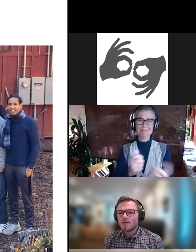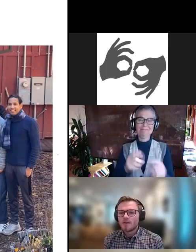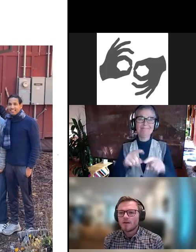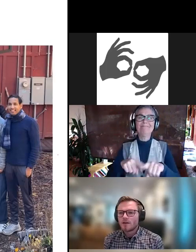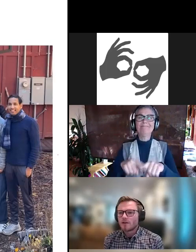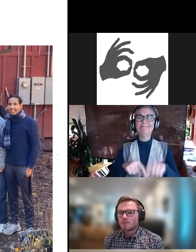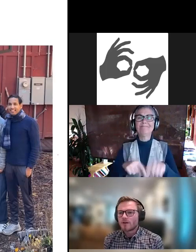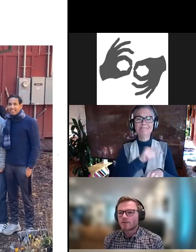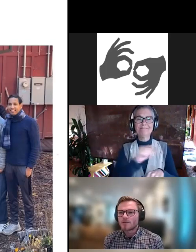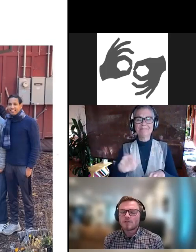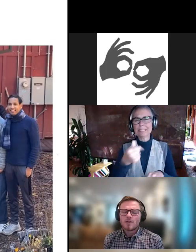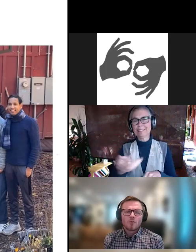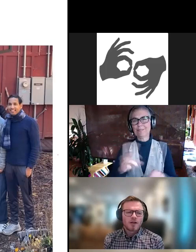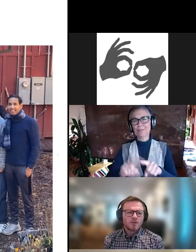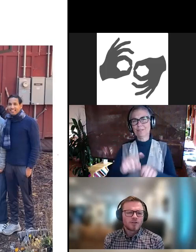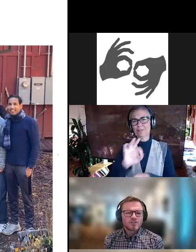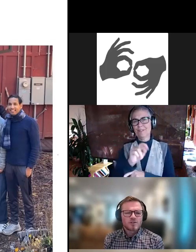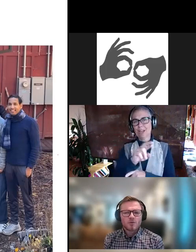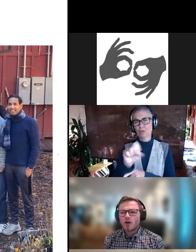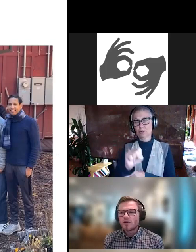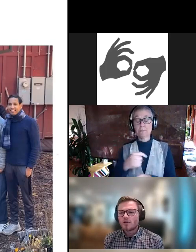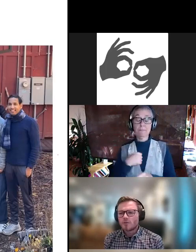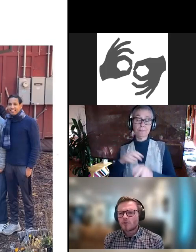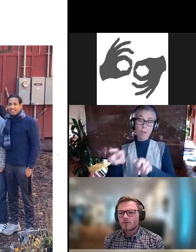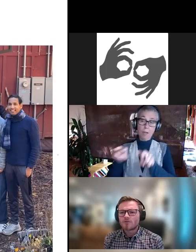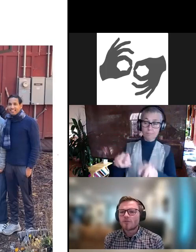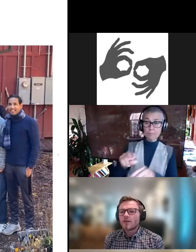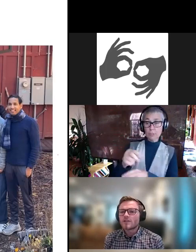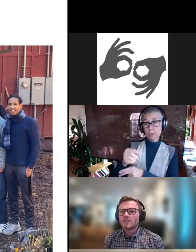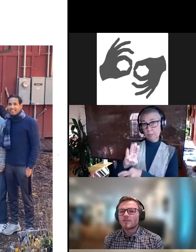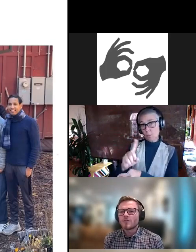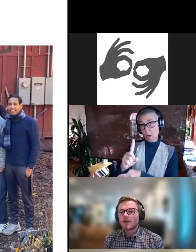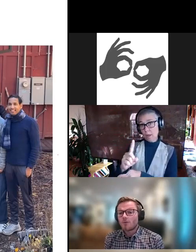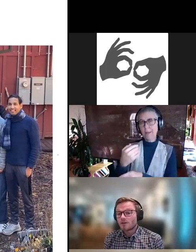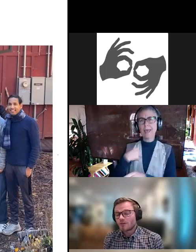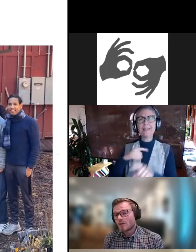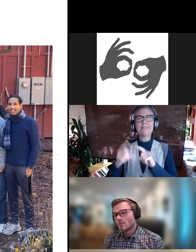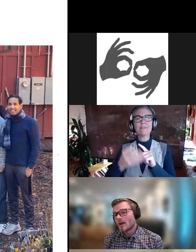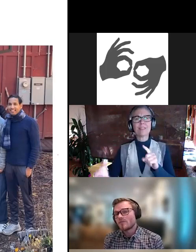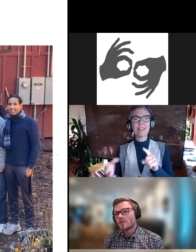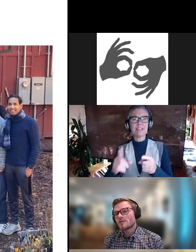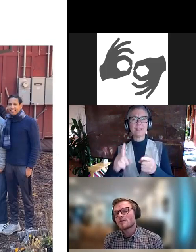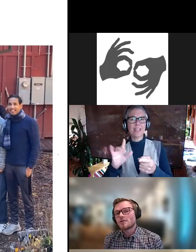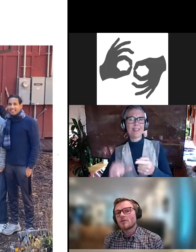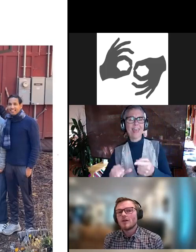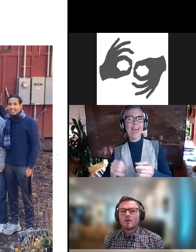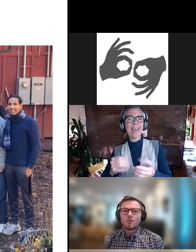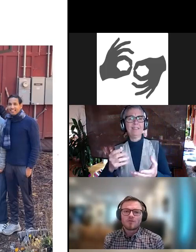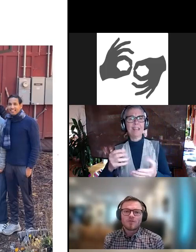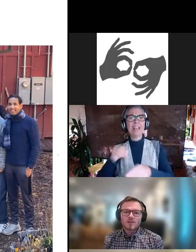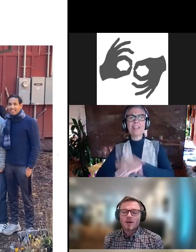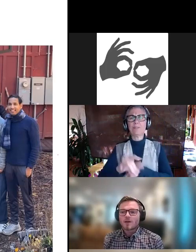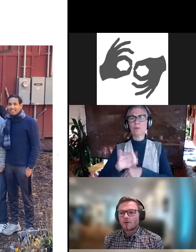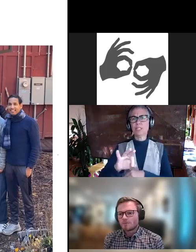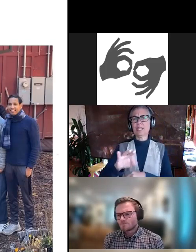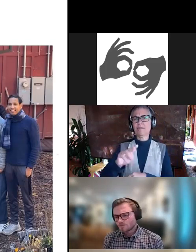depend on a number of factors. When I looked at GB1, there were different things that determined how well Triad would behave, for instance. So with